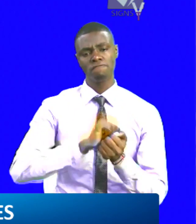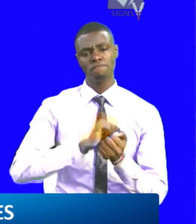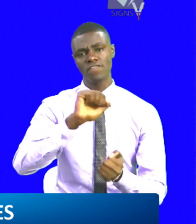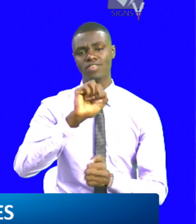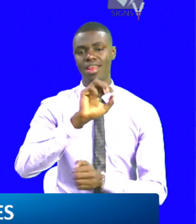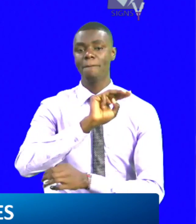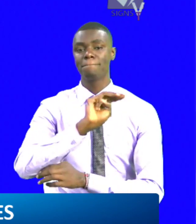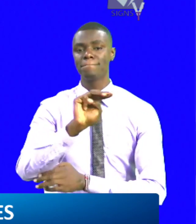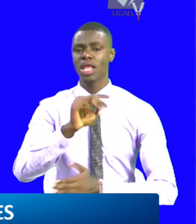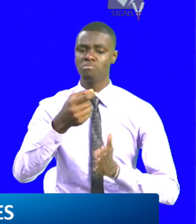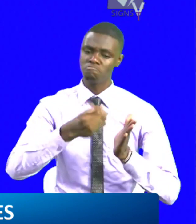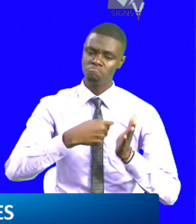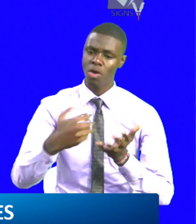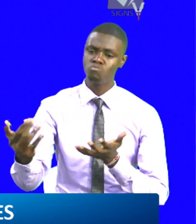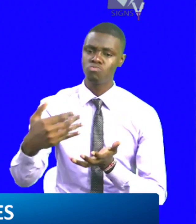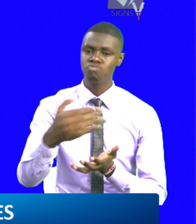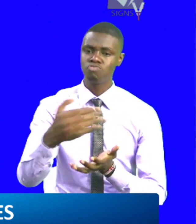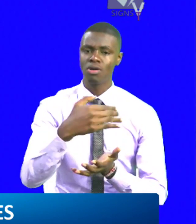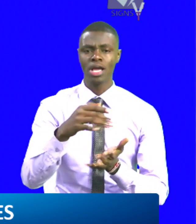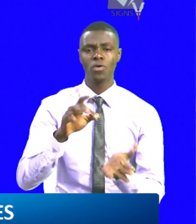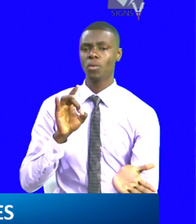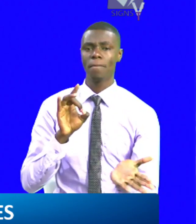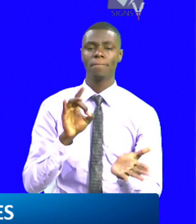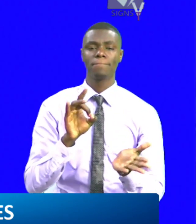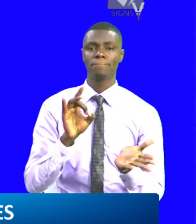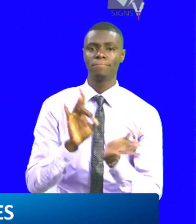masahihi milioni